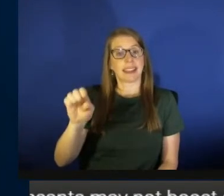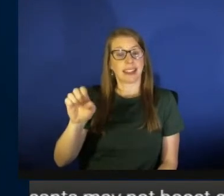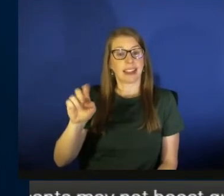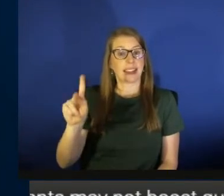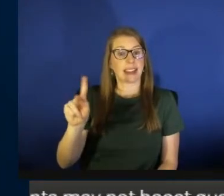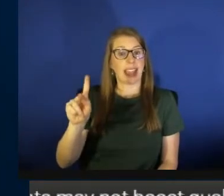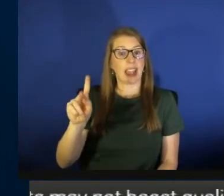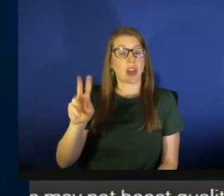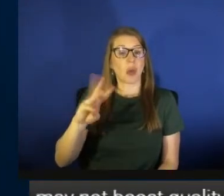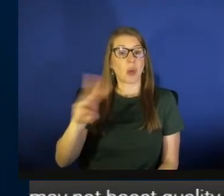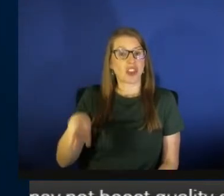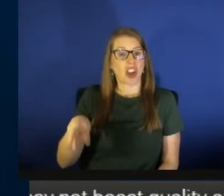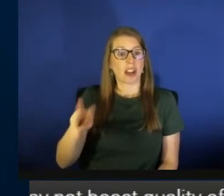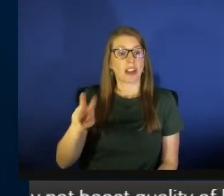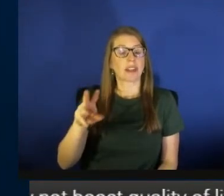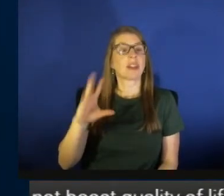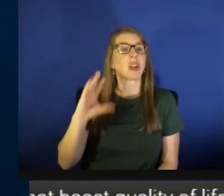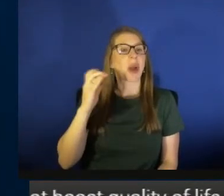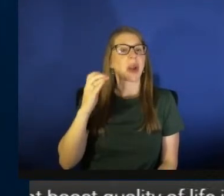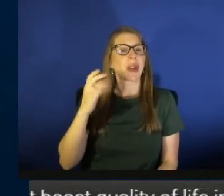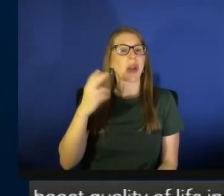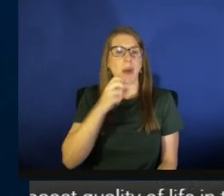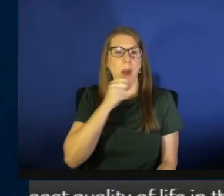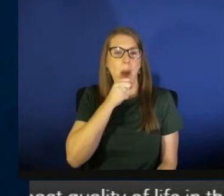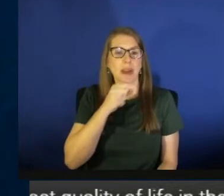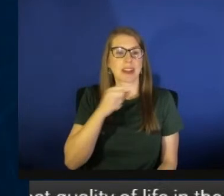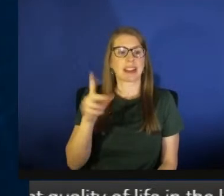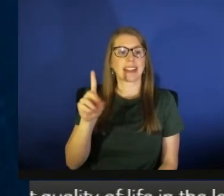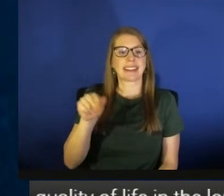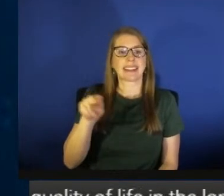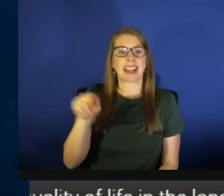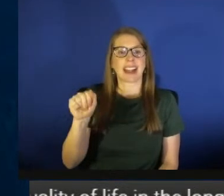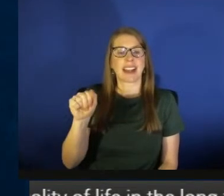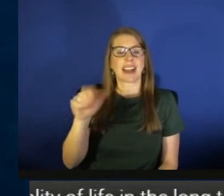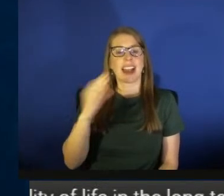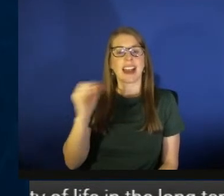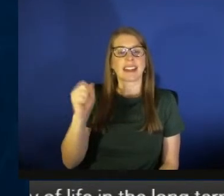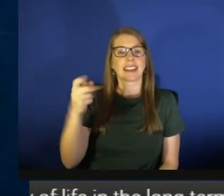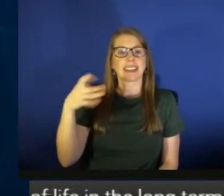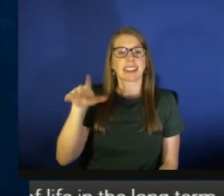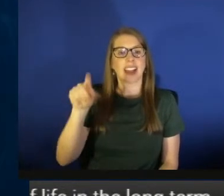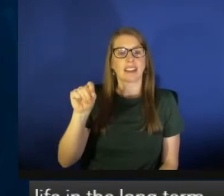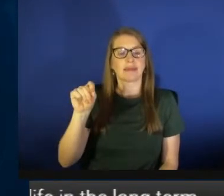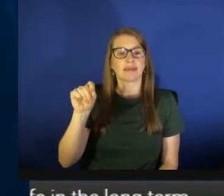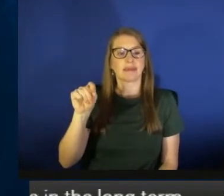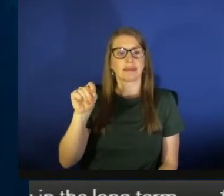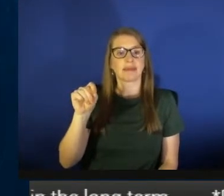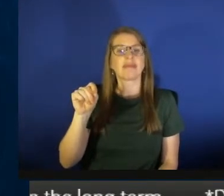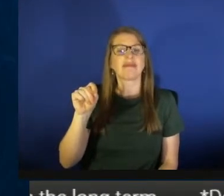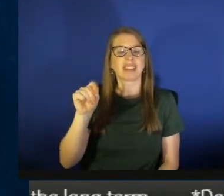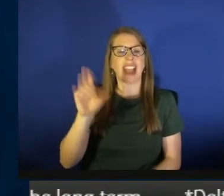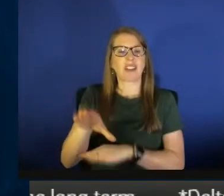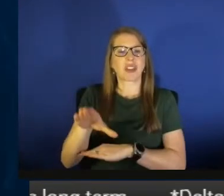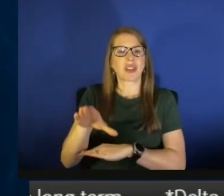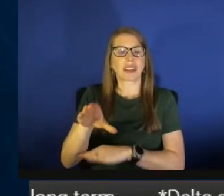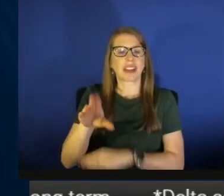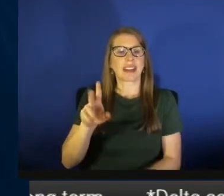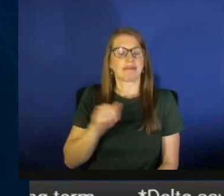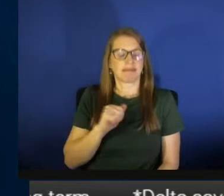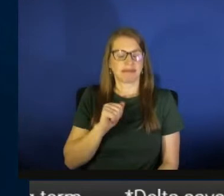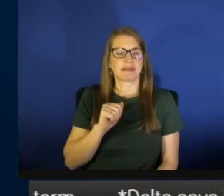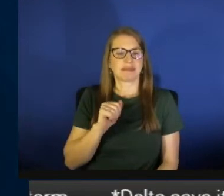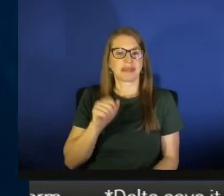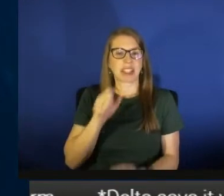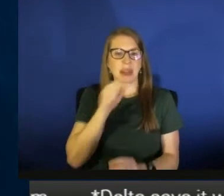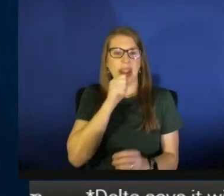course, radio hosts, you know their voices, Dana Wright and Scott Parks from Afternoons on KMBZ FM radio. So we're talking about COVID-19 and how the